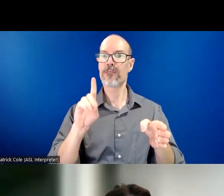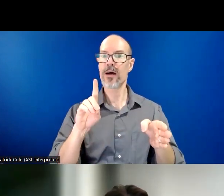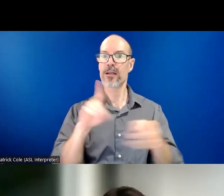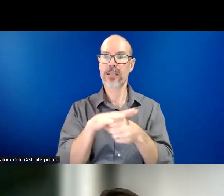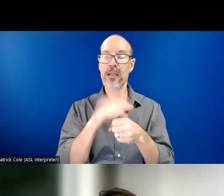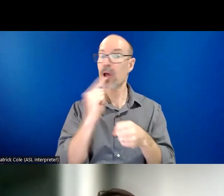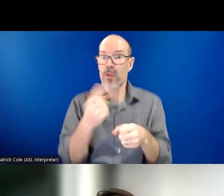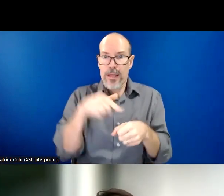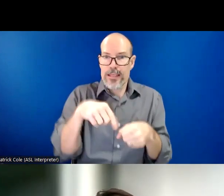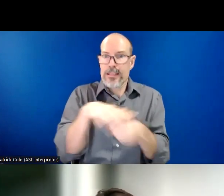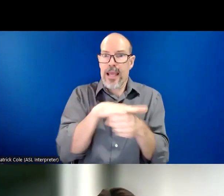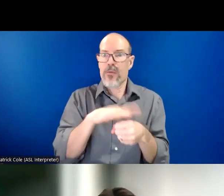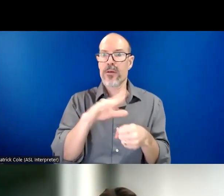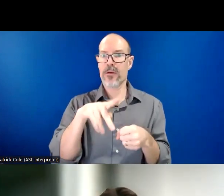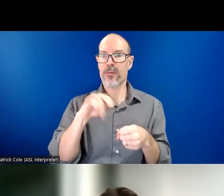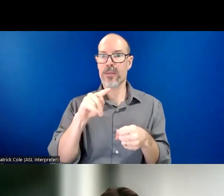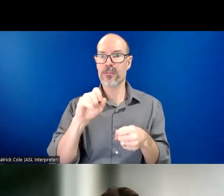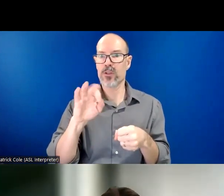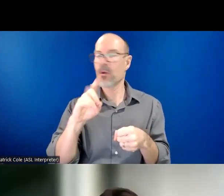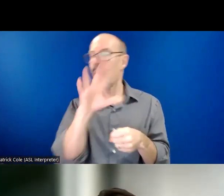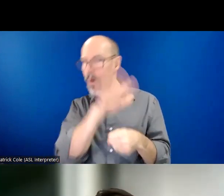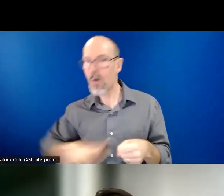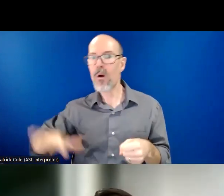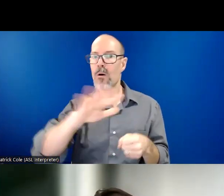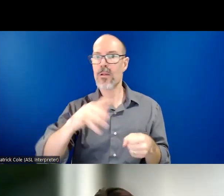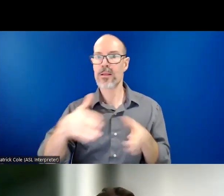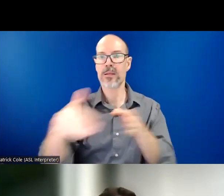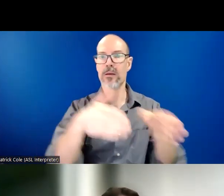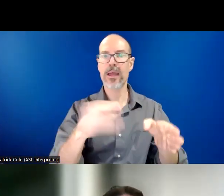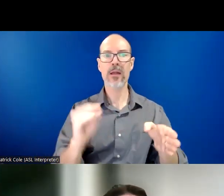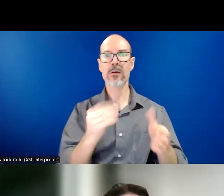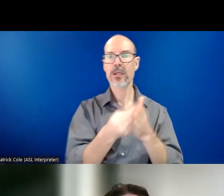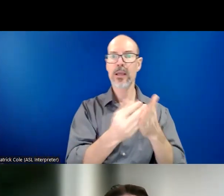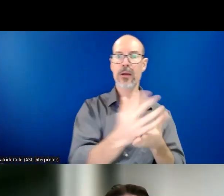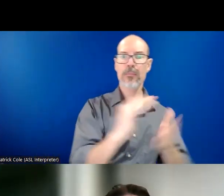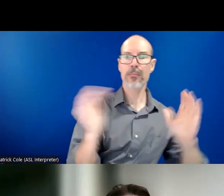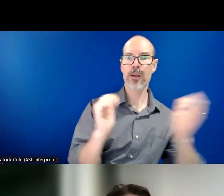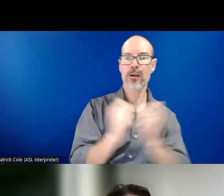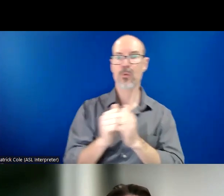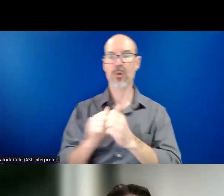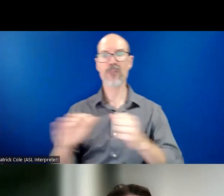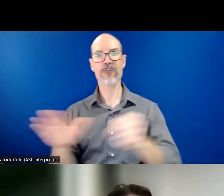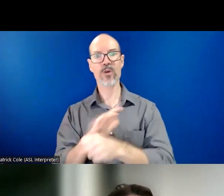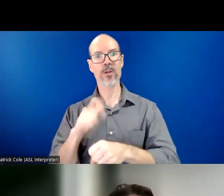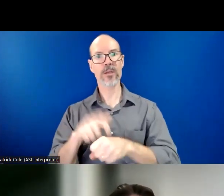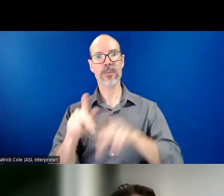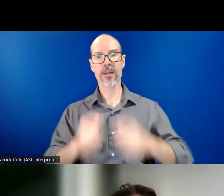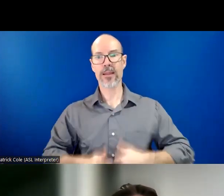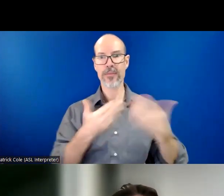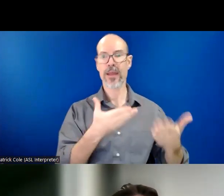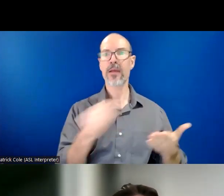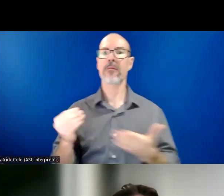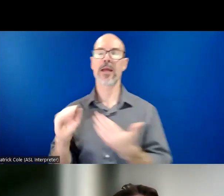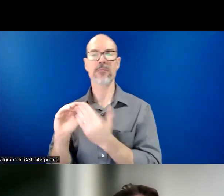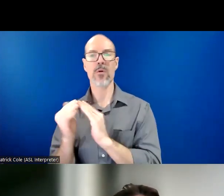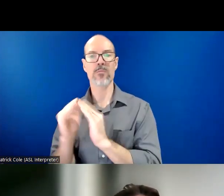is in Pittsfield. And also the fact that income disparities between full-time residents and second homeowners in municipalities that will be